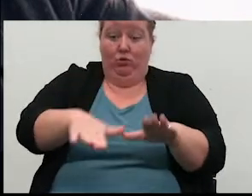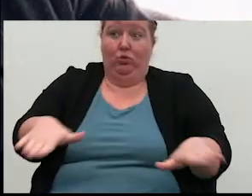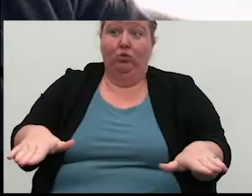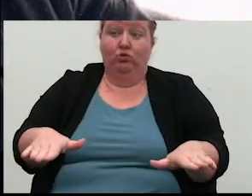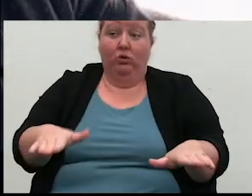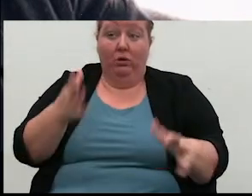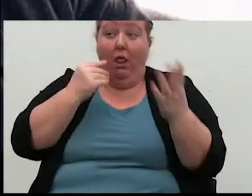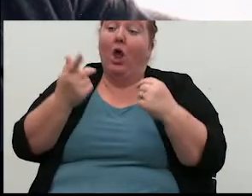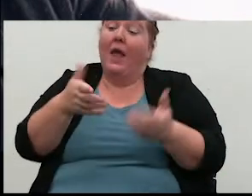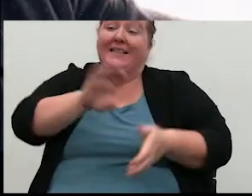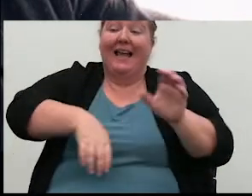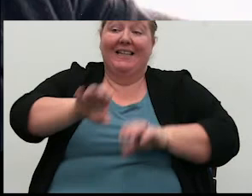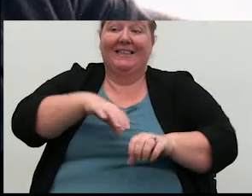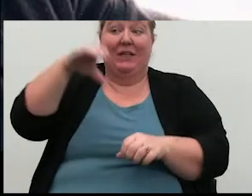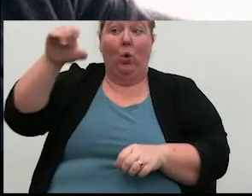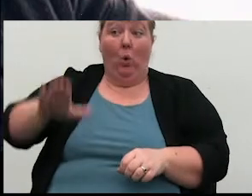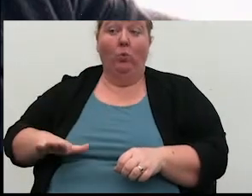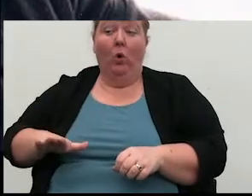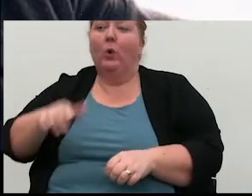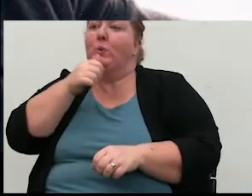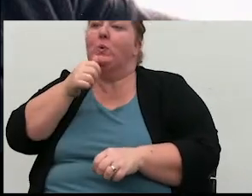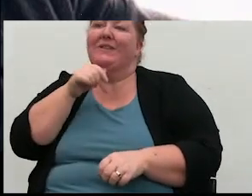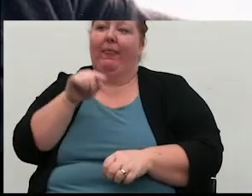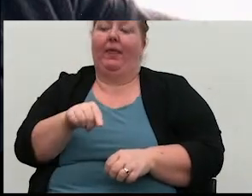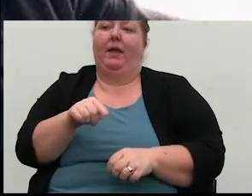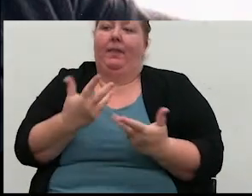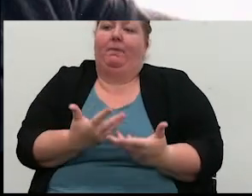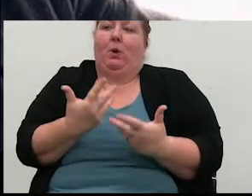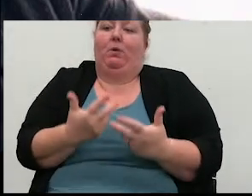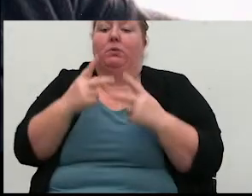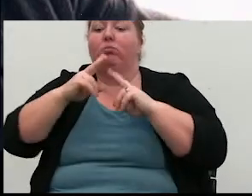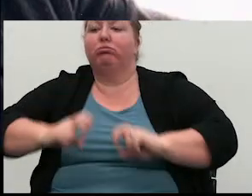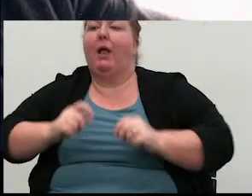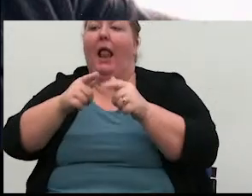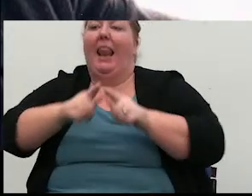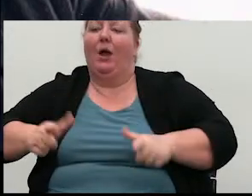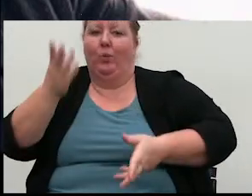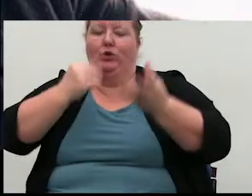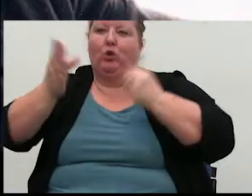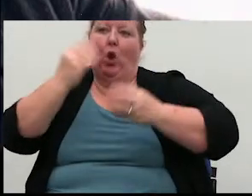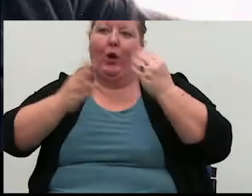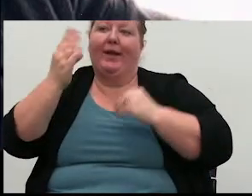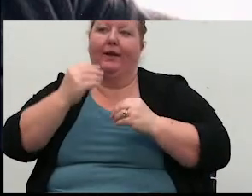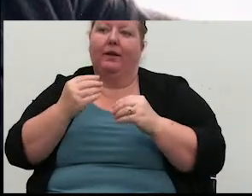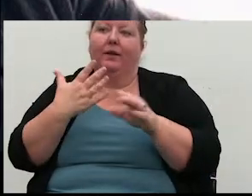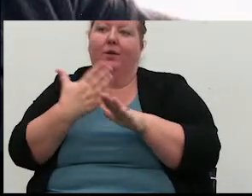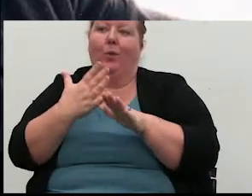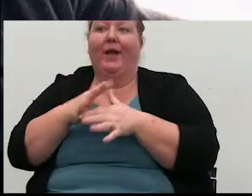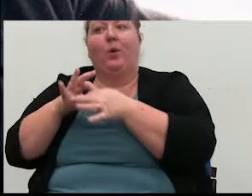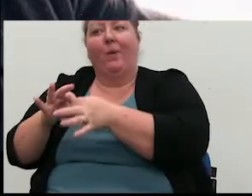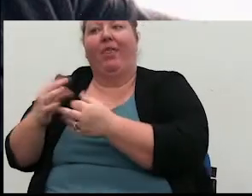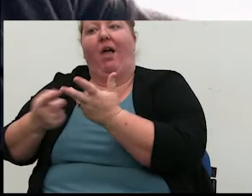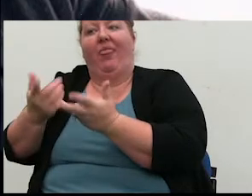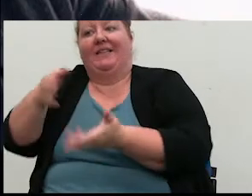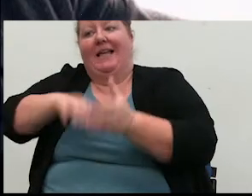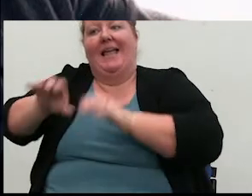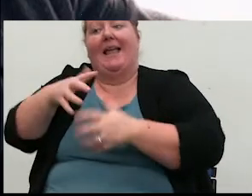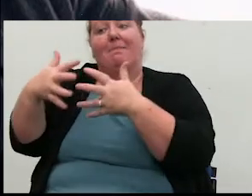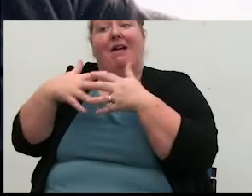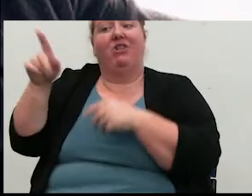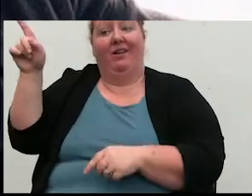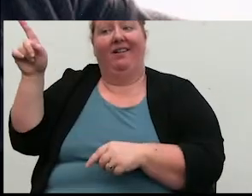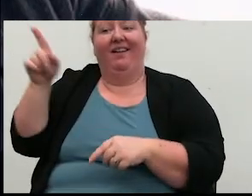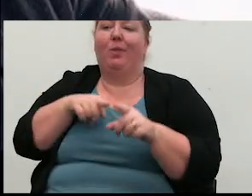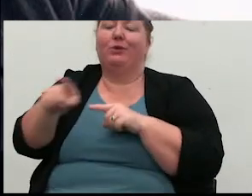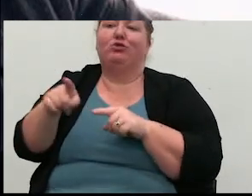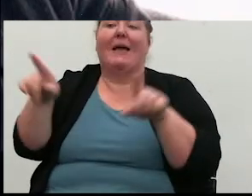are scientists in Cornwall using it to research language learning, working with other scientists in America who will